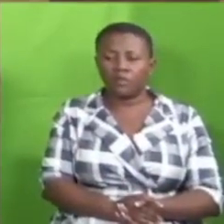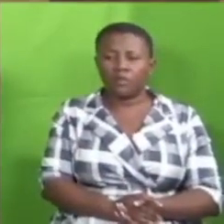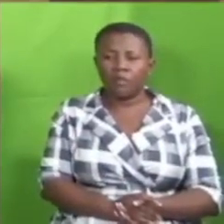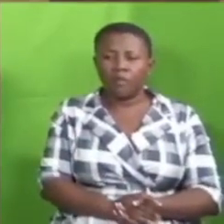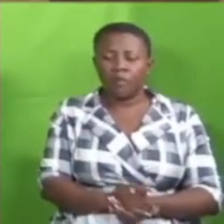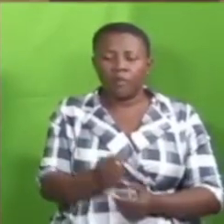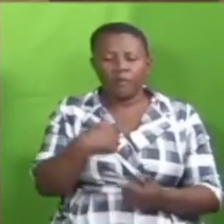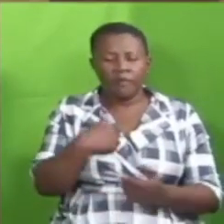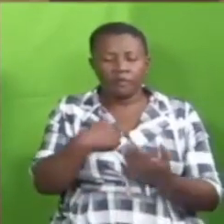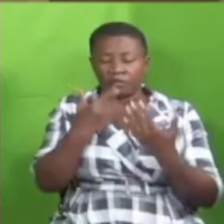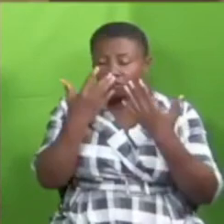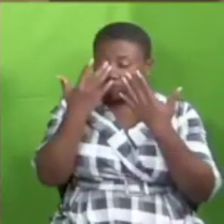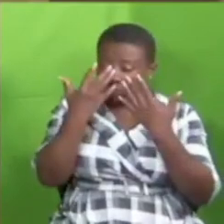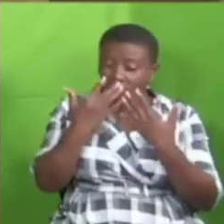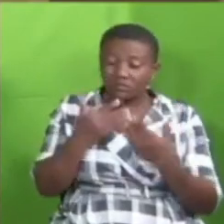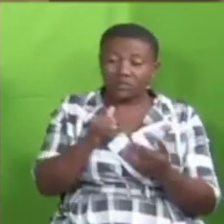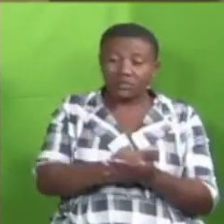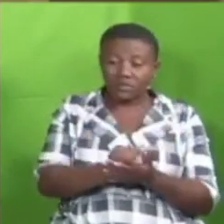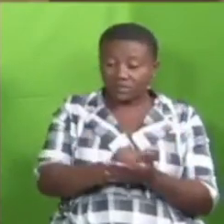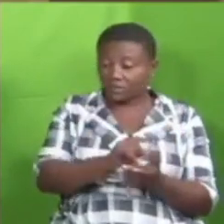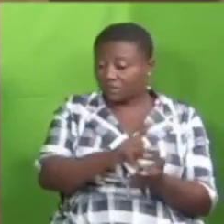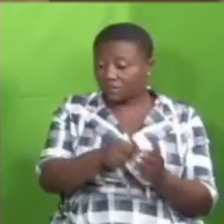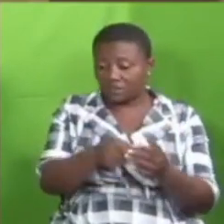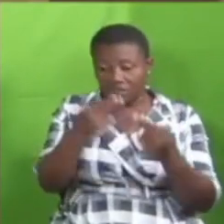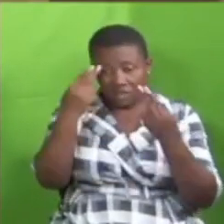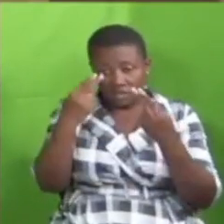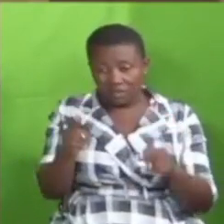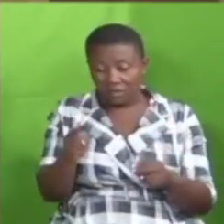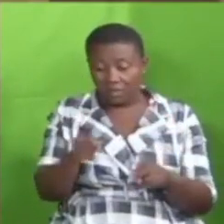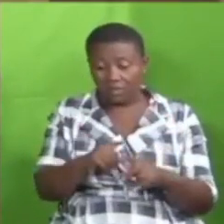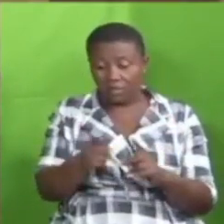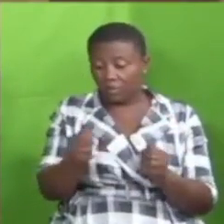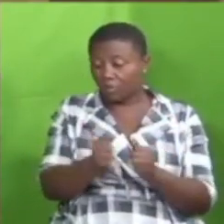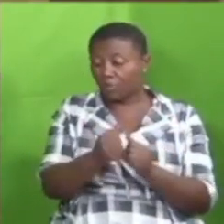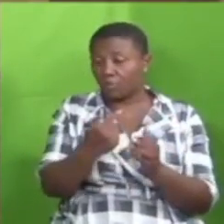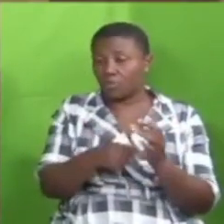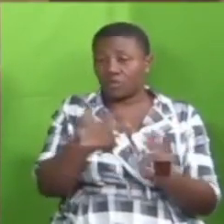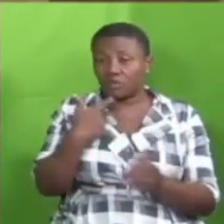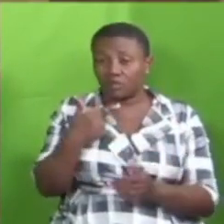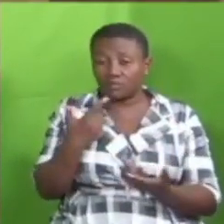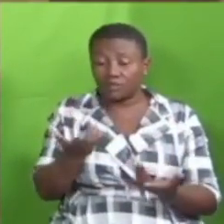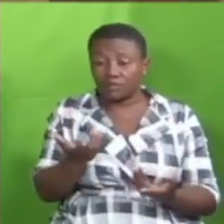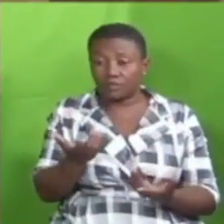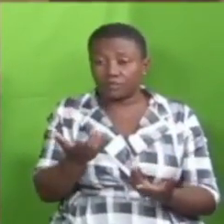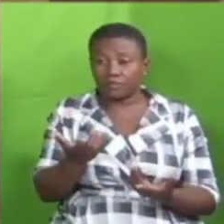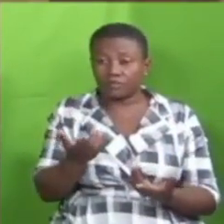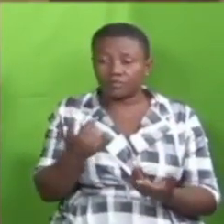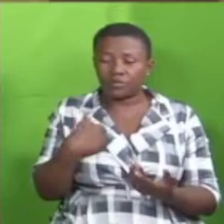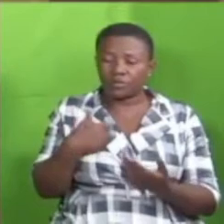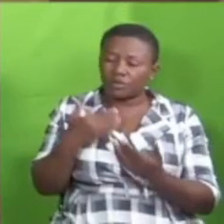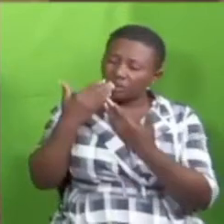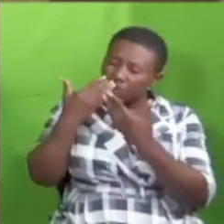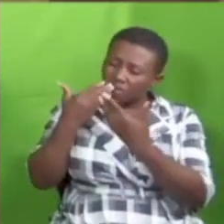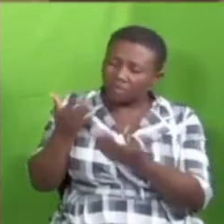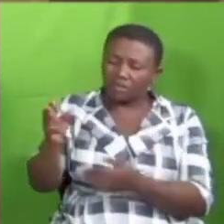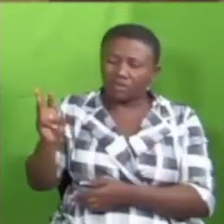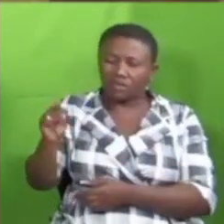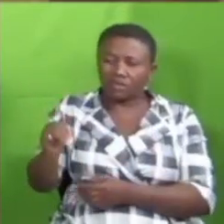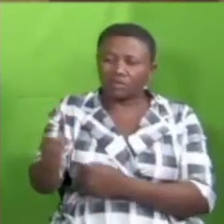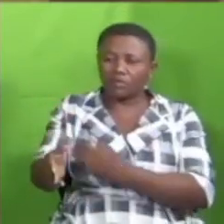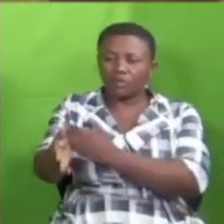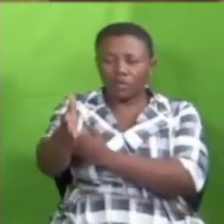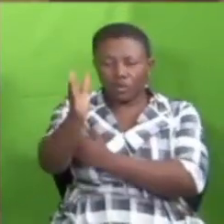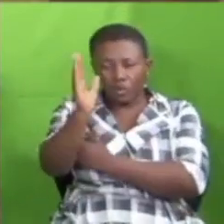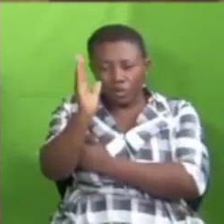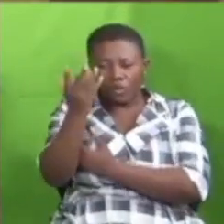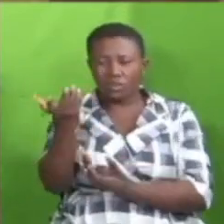so saddened that this happened. But like I said, we have all come from Him, God, and to